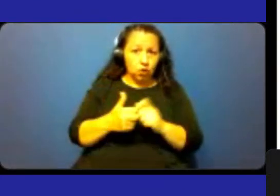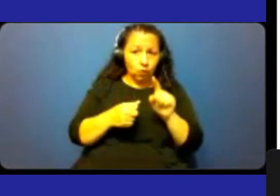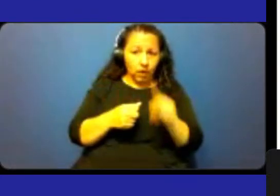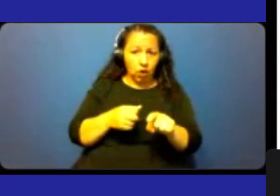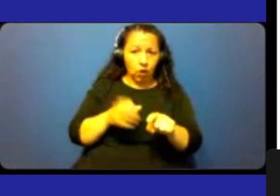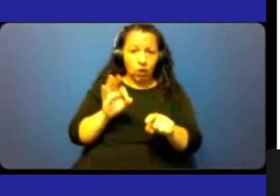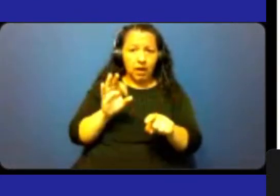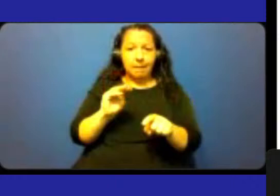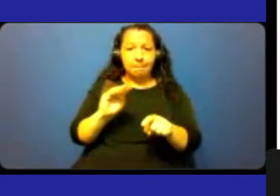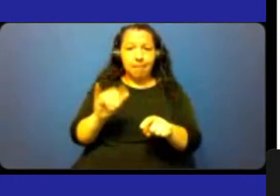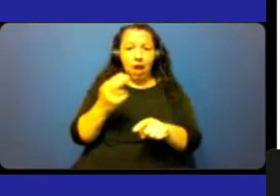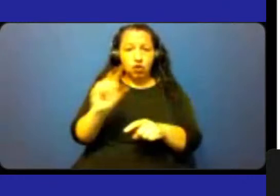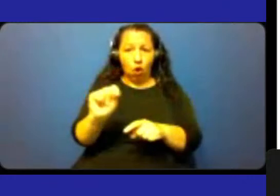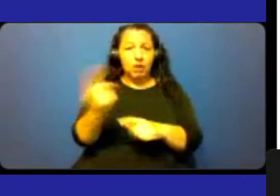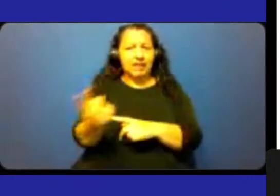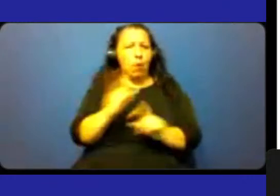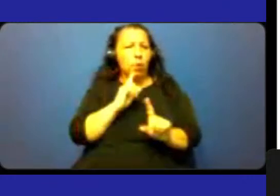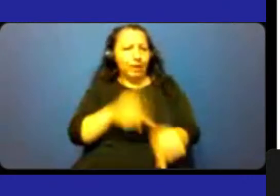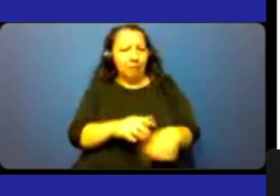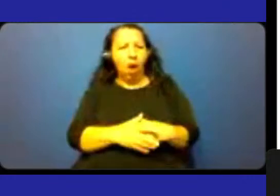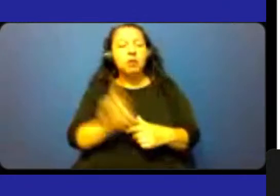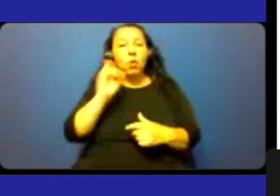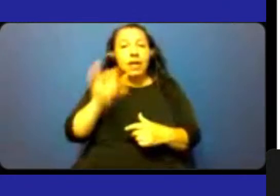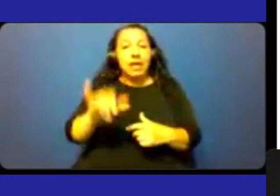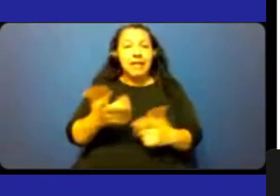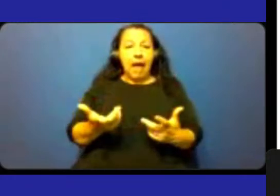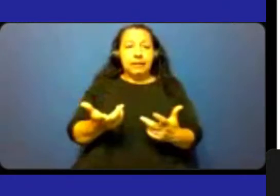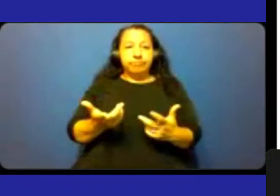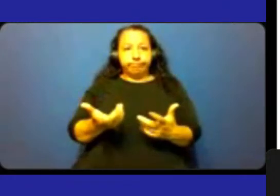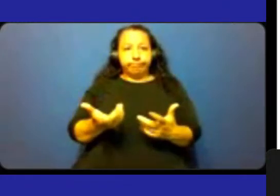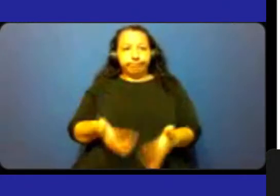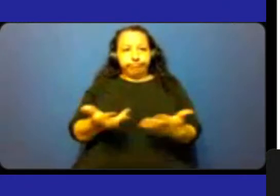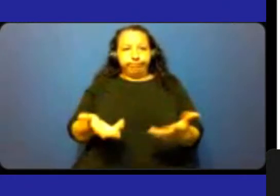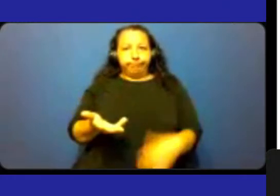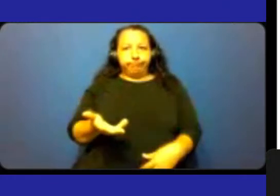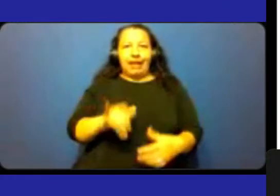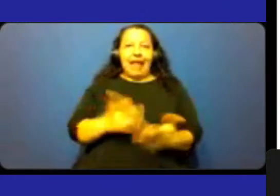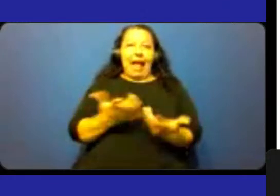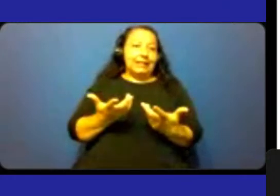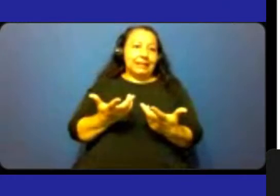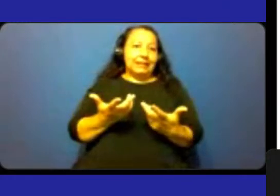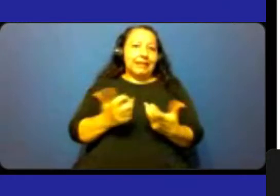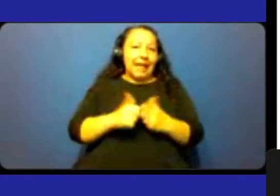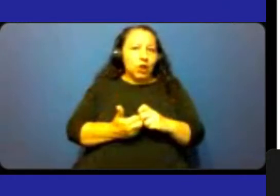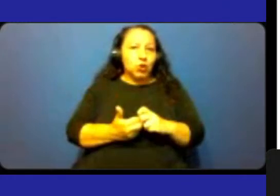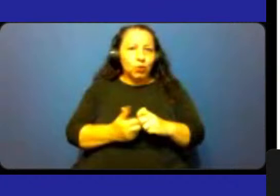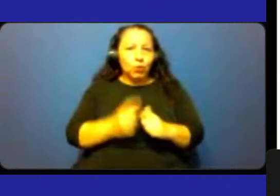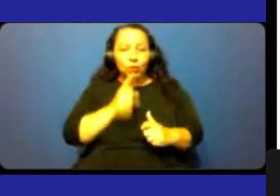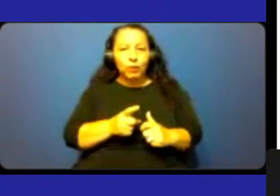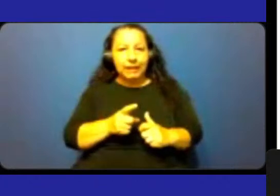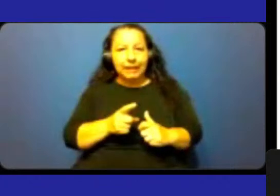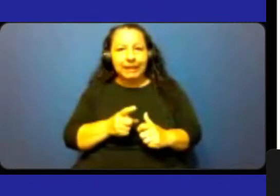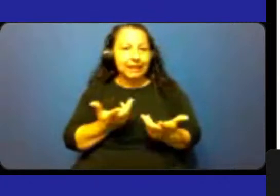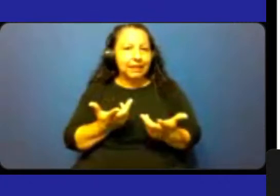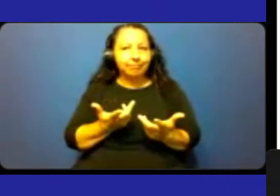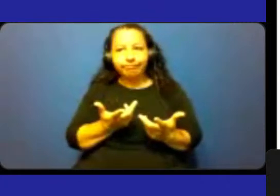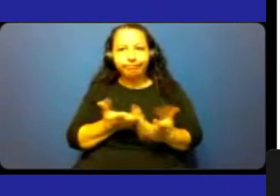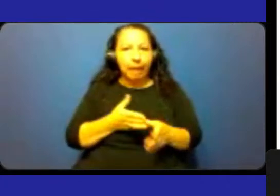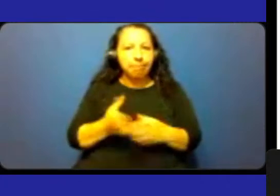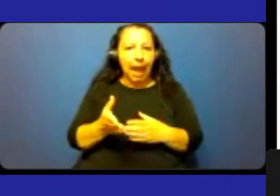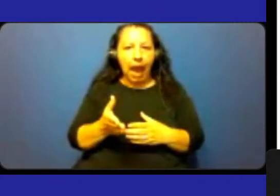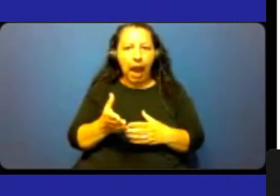it. So I think it's an issue that's at the forefront of the hospital's minds as